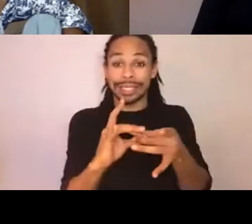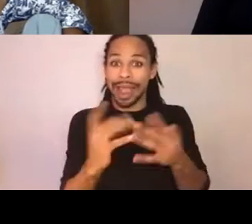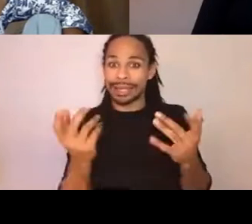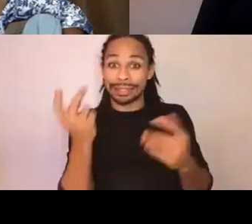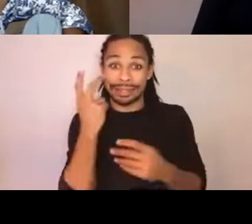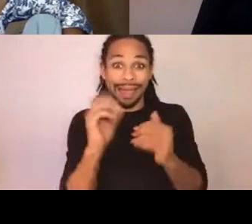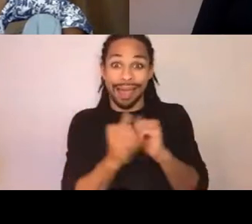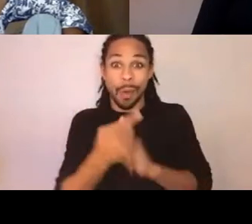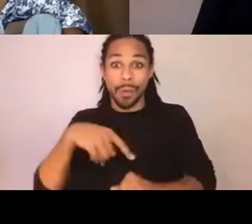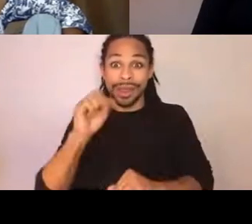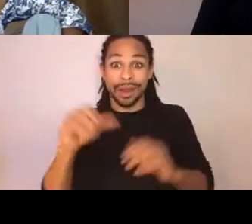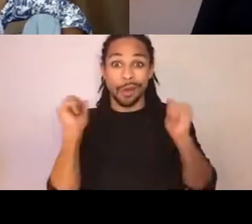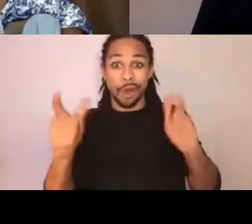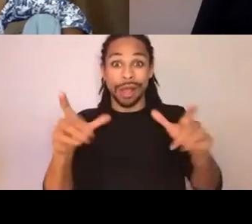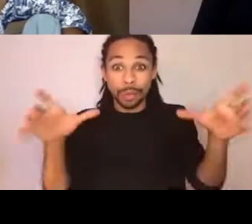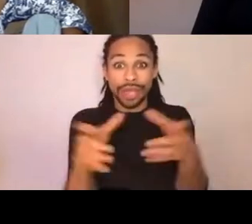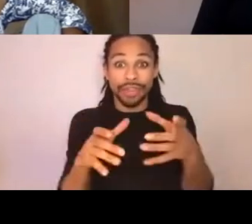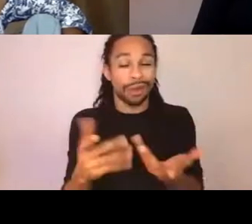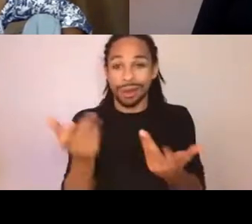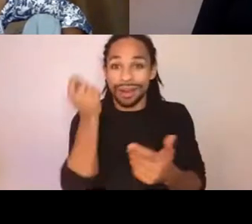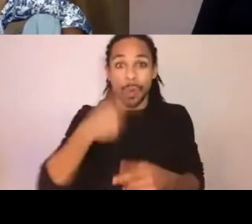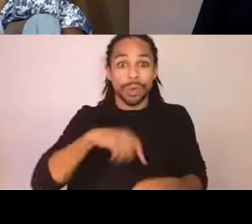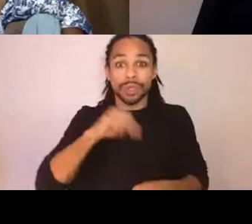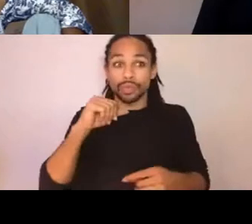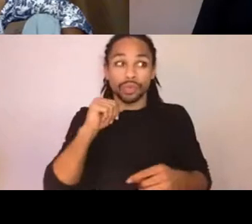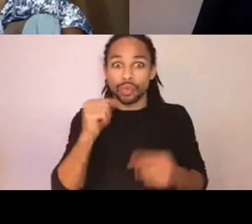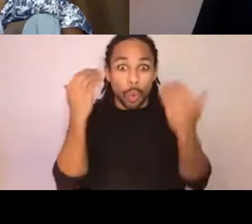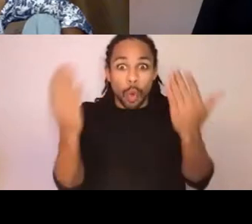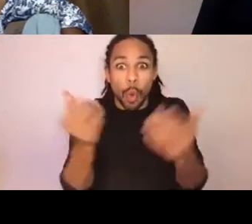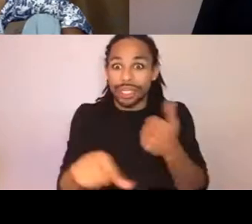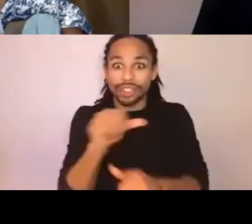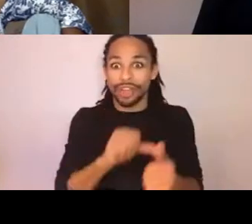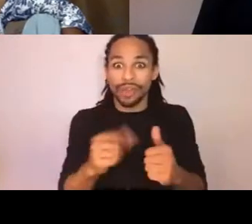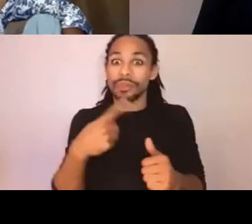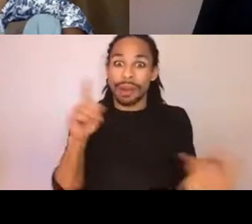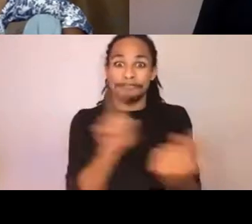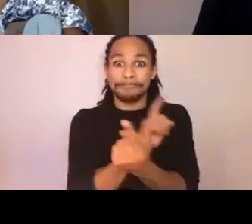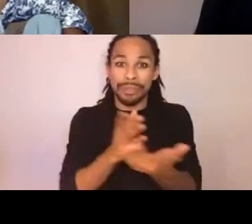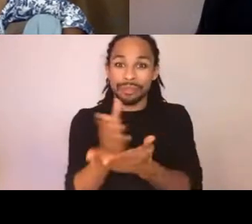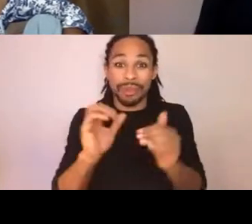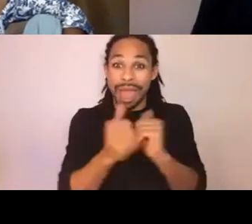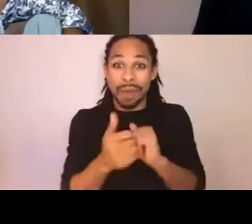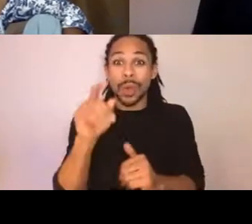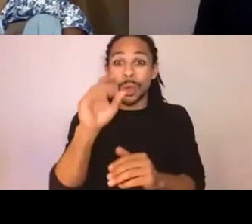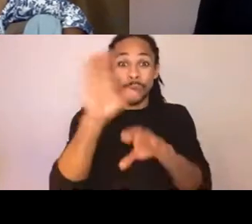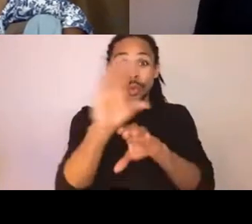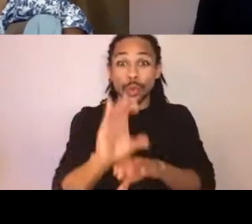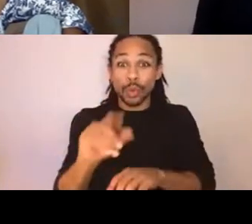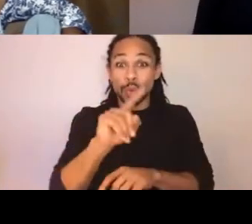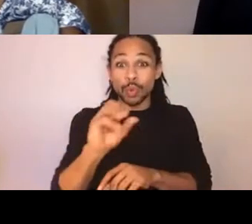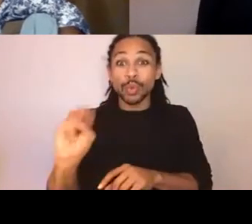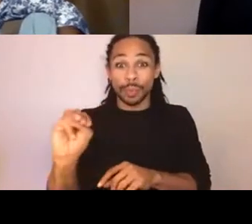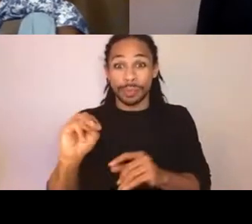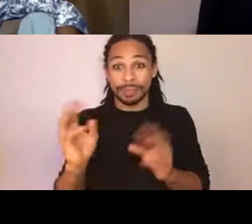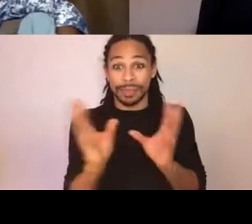all come together. We don't even know each other, you know. We met through Zoom meetings, and we're trying